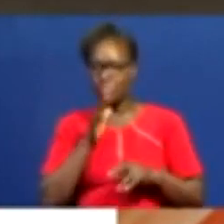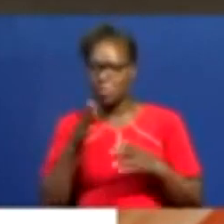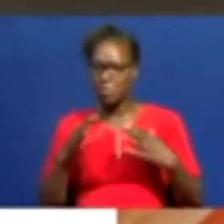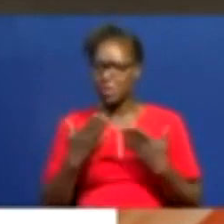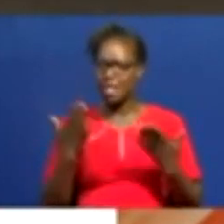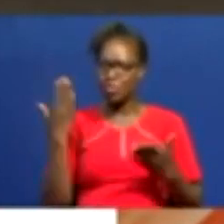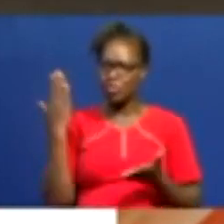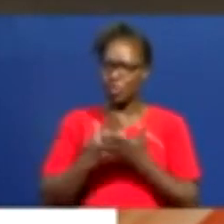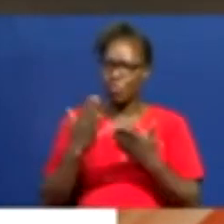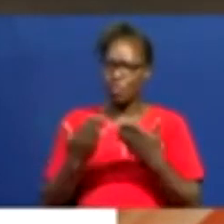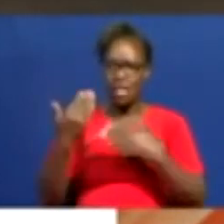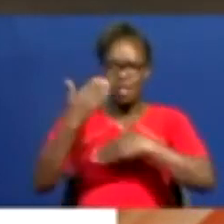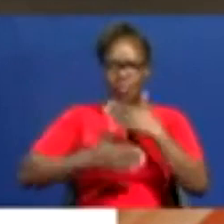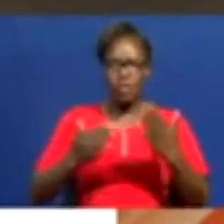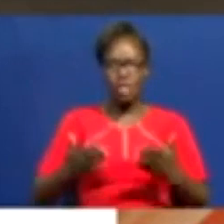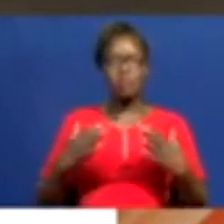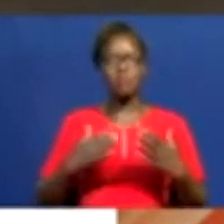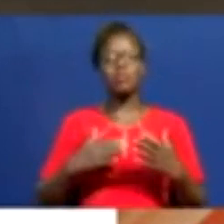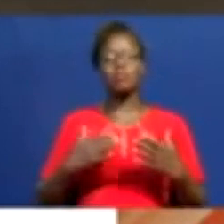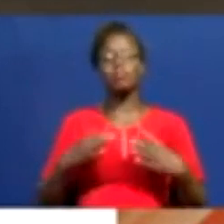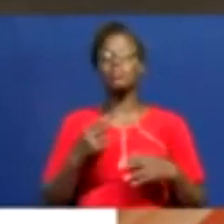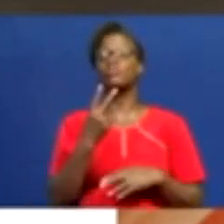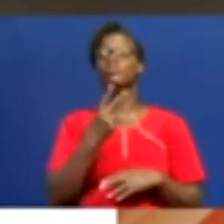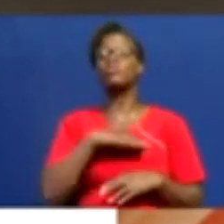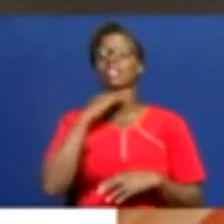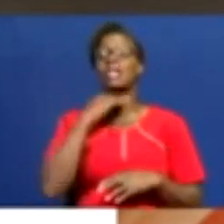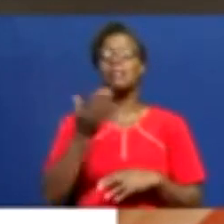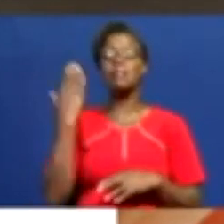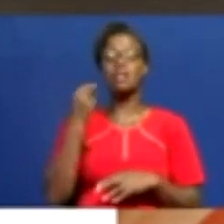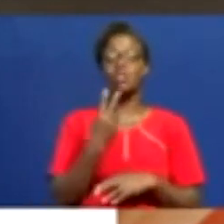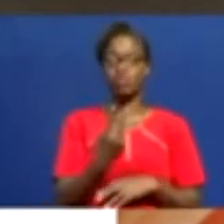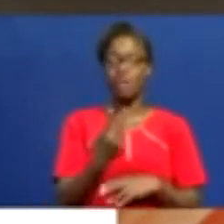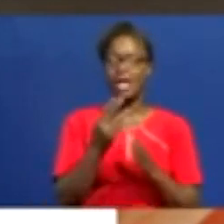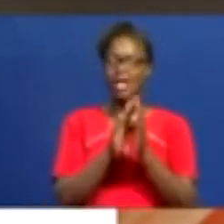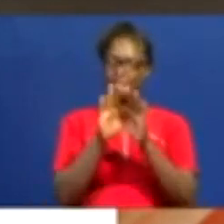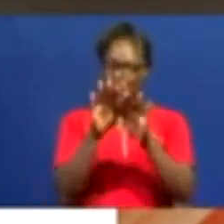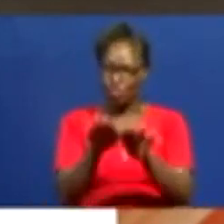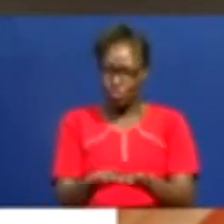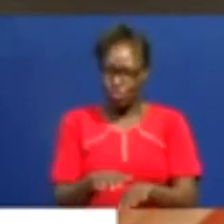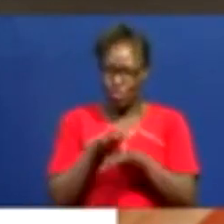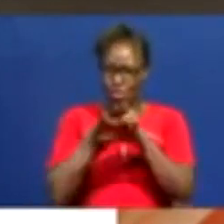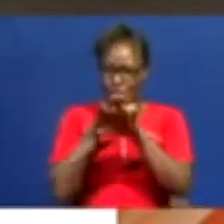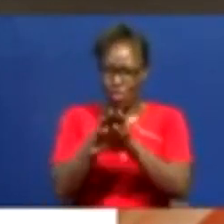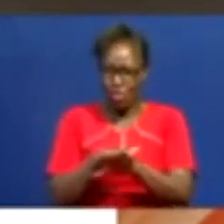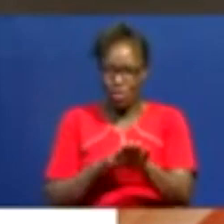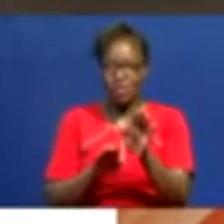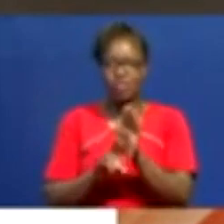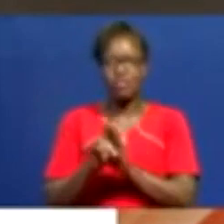border conflicts that have claimed three lives in the past 2 months and slowed down development. In a joint meeting held